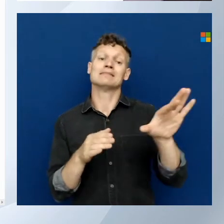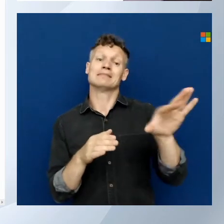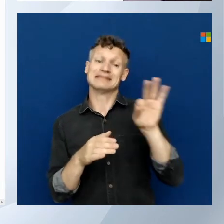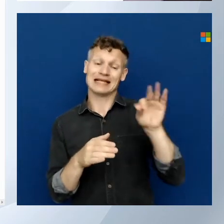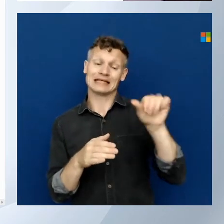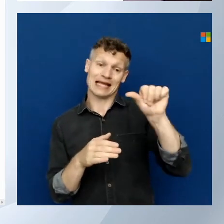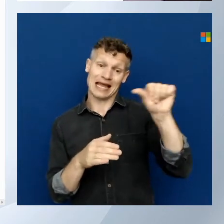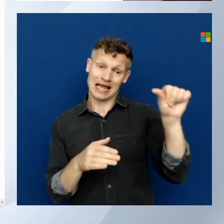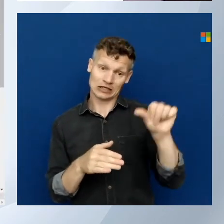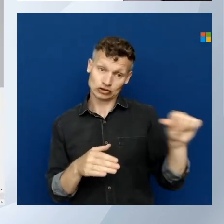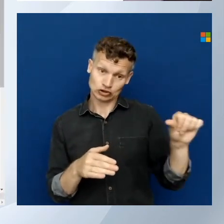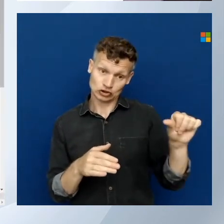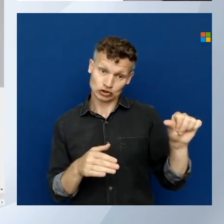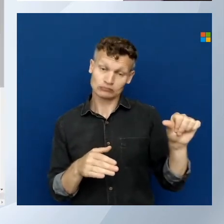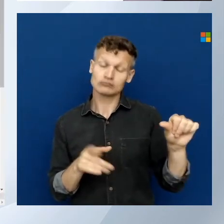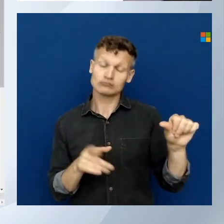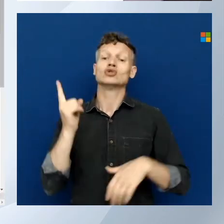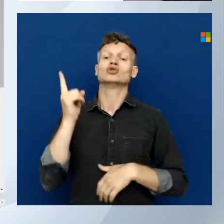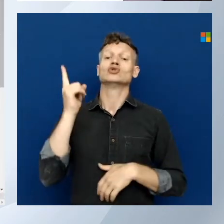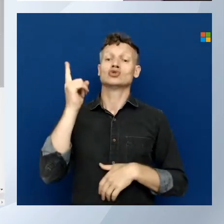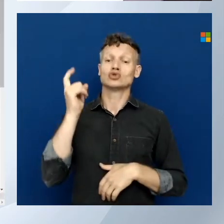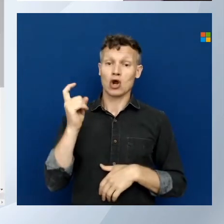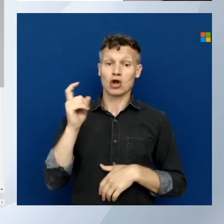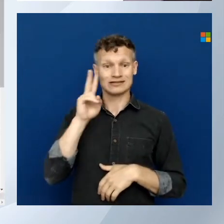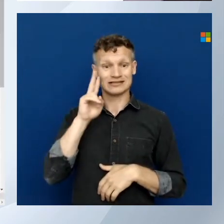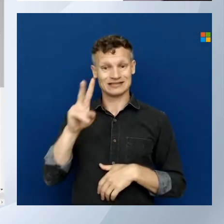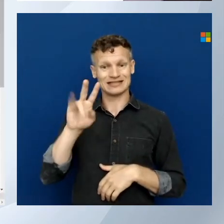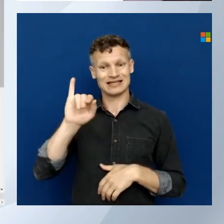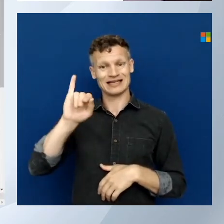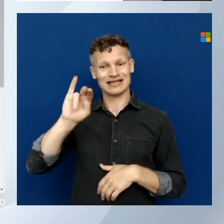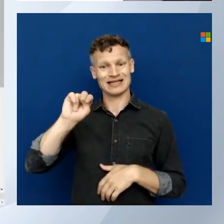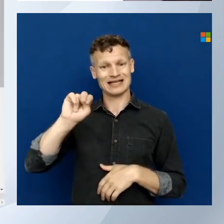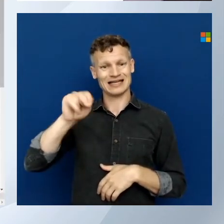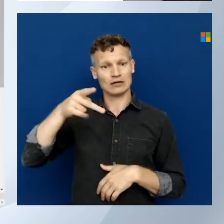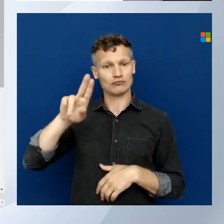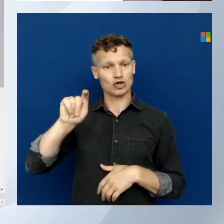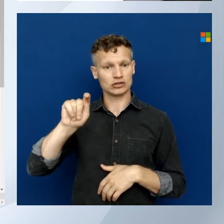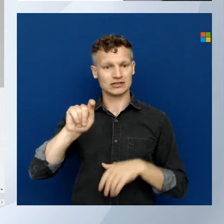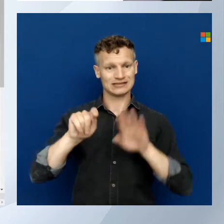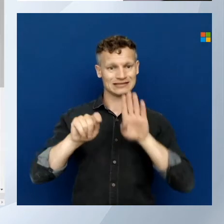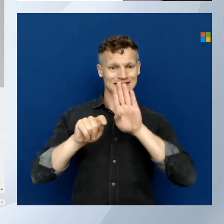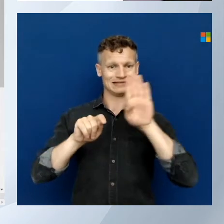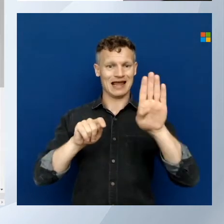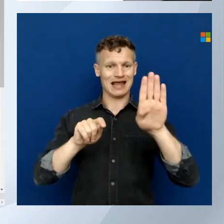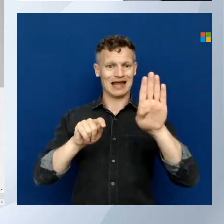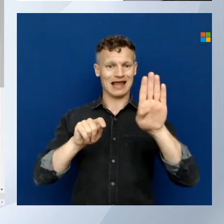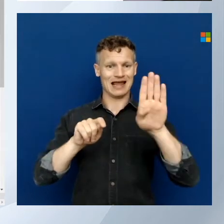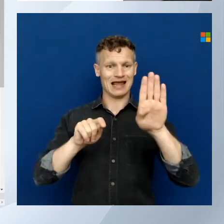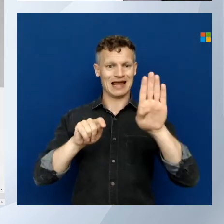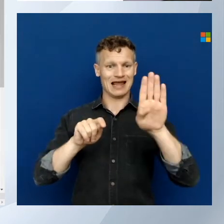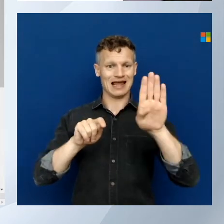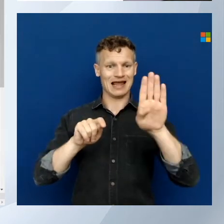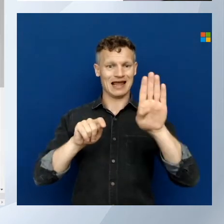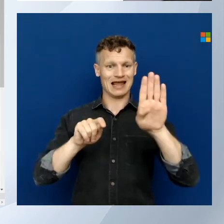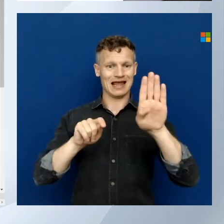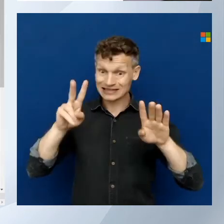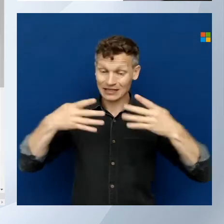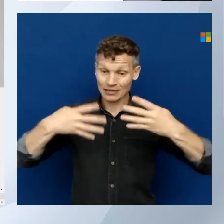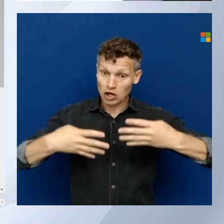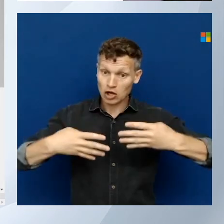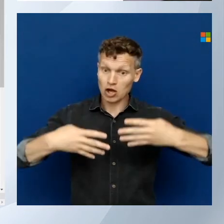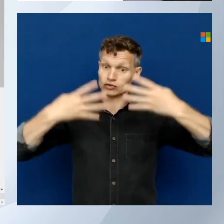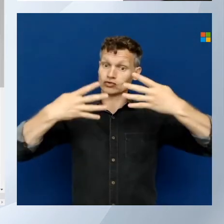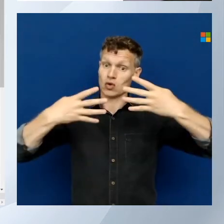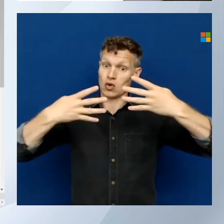the Input tab, but you can also check the console output of your script on the Output tab.